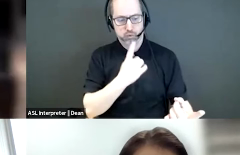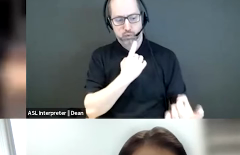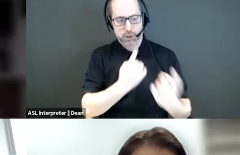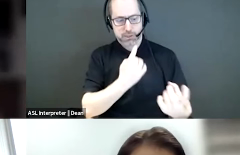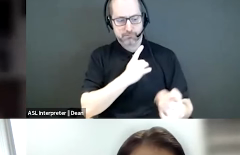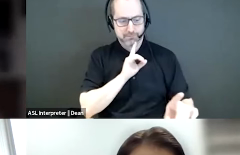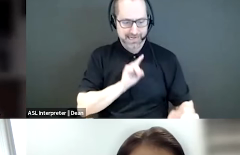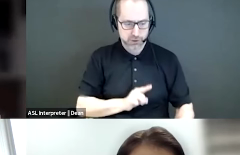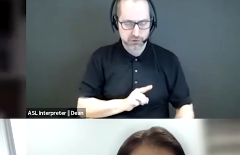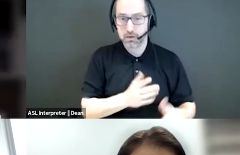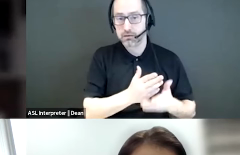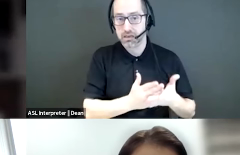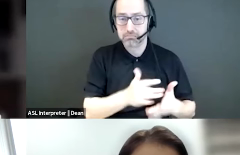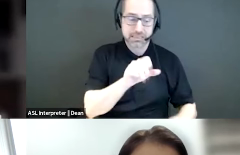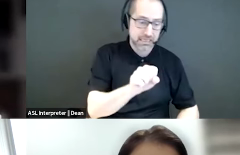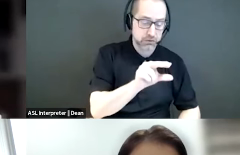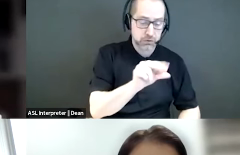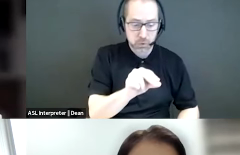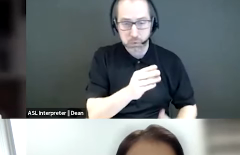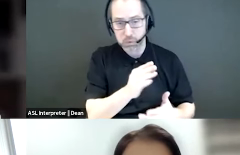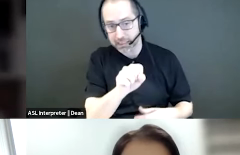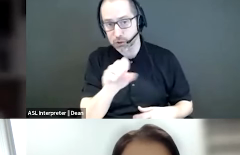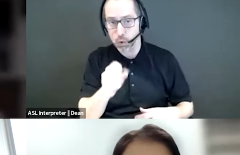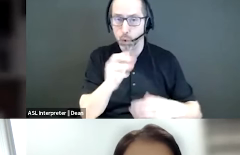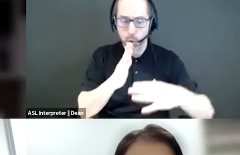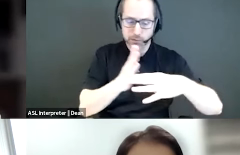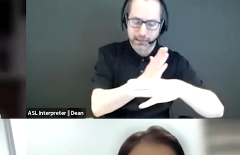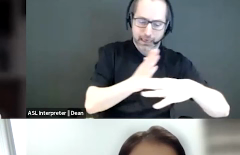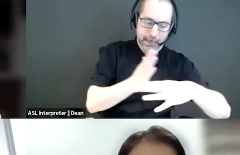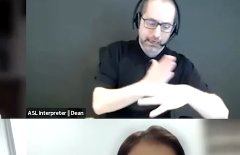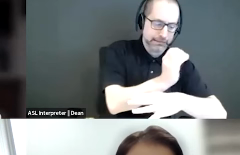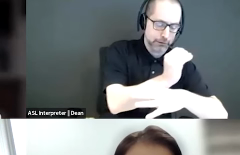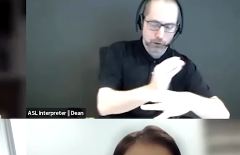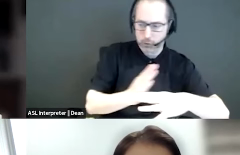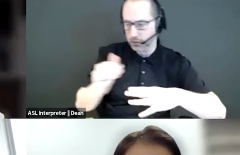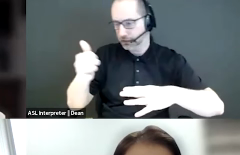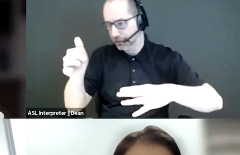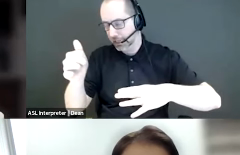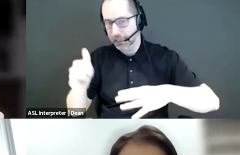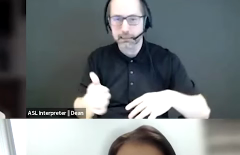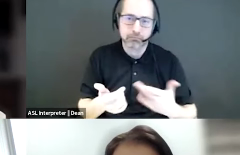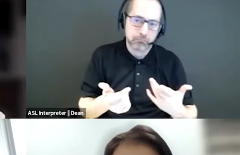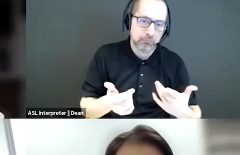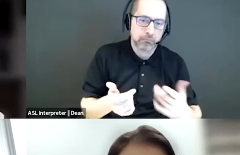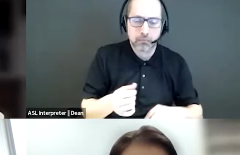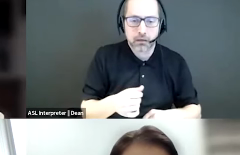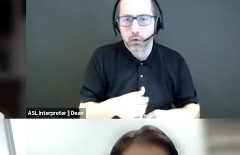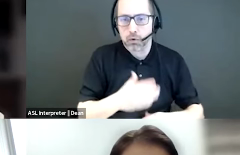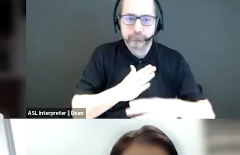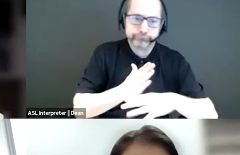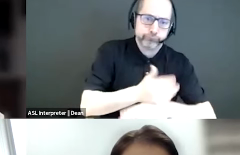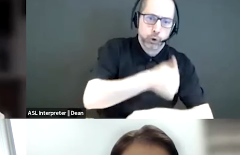either yes or no, but generally it's going to be on a scale and you rank your abilities. So really it's only going to be as